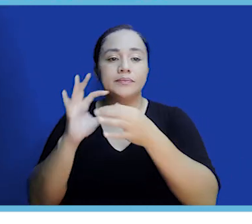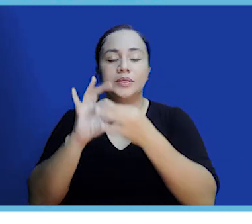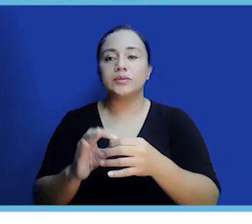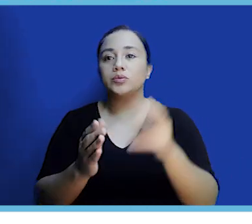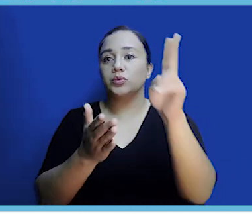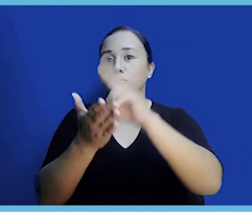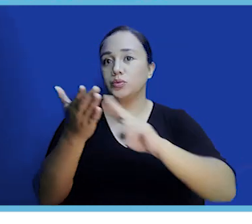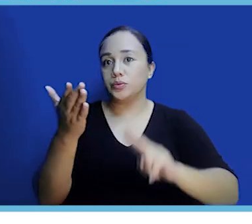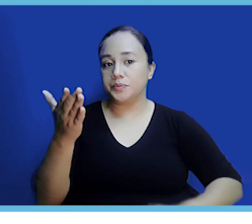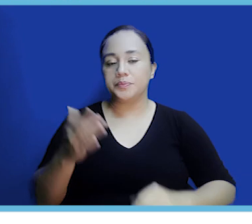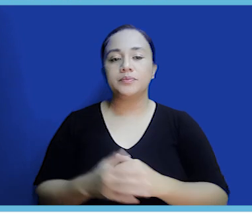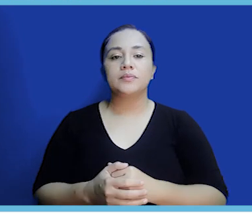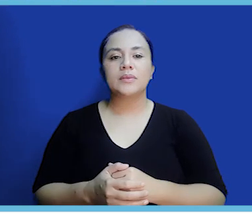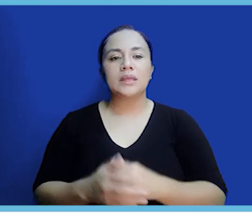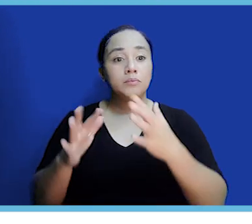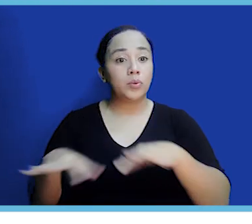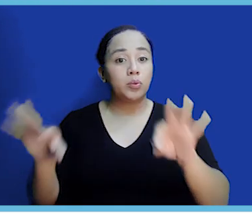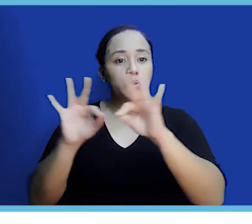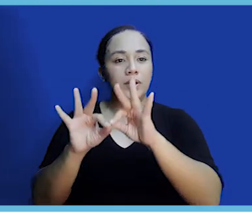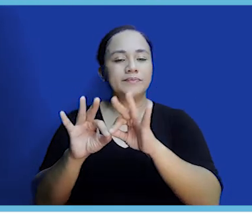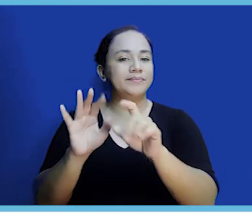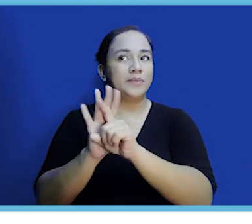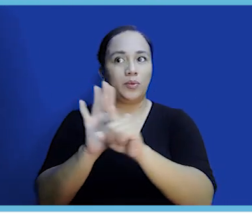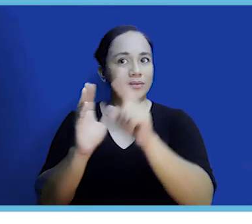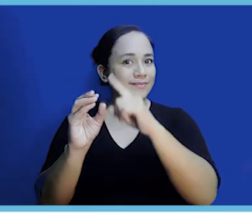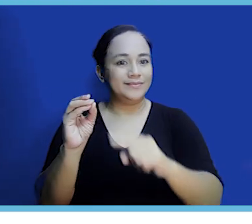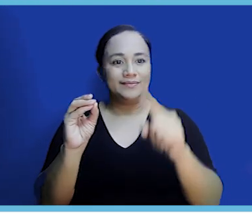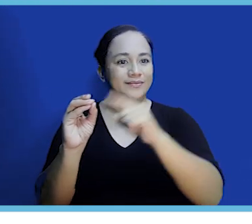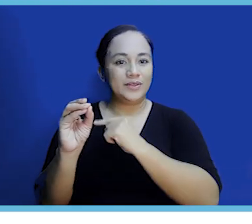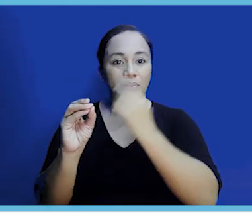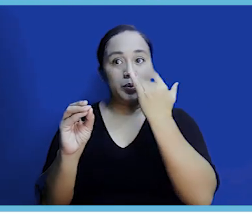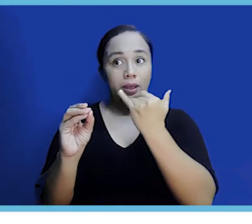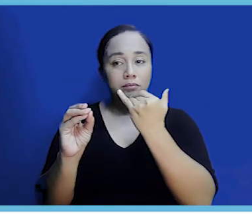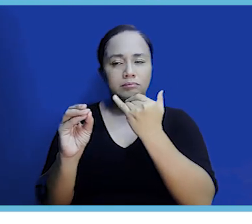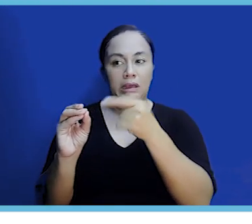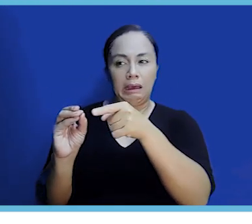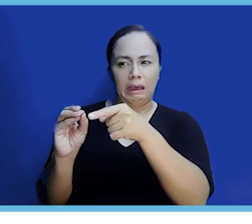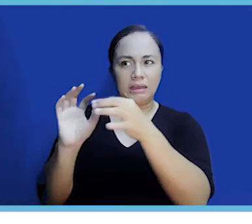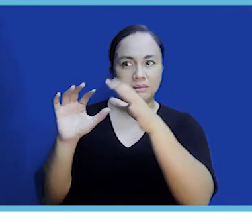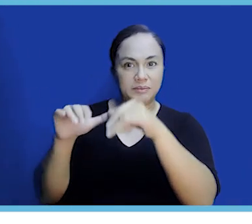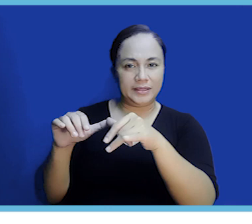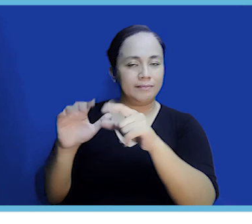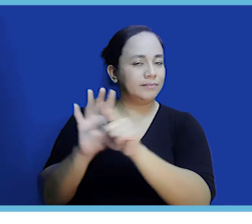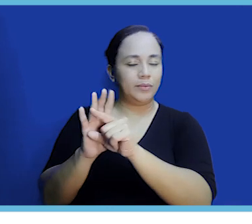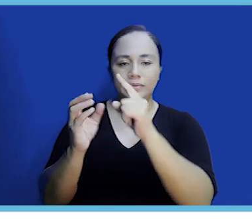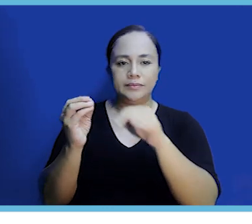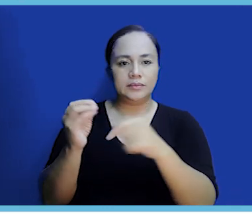basis of UNCRPD. It essentially prohibits discrimination on the basis of